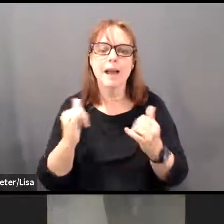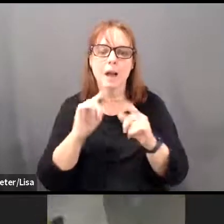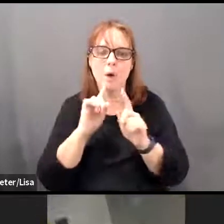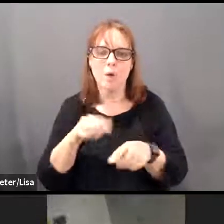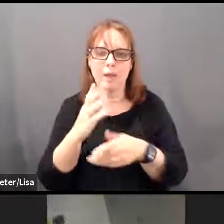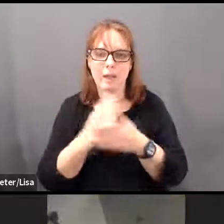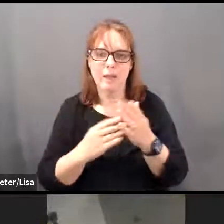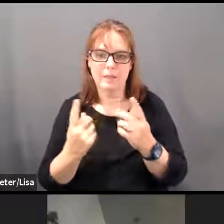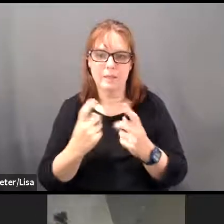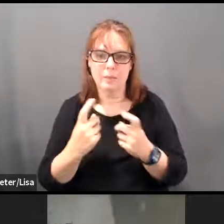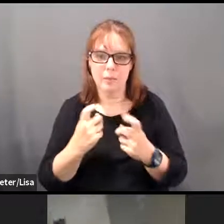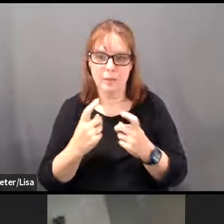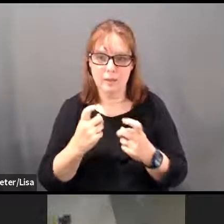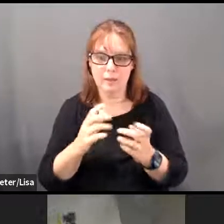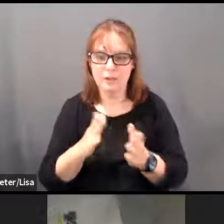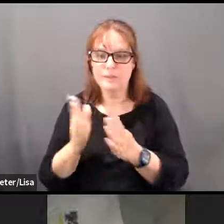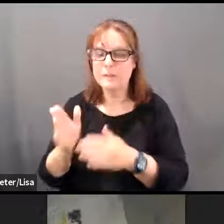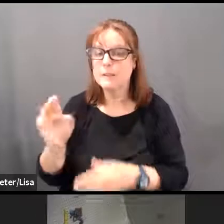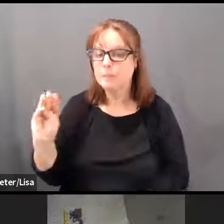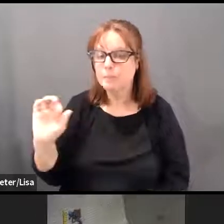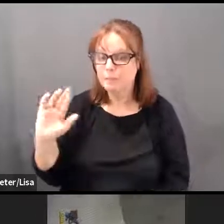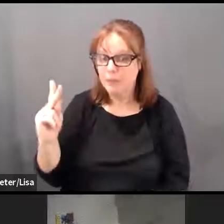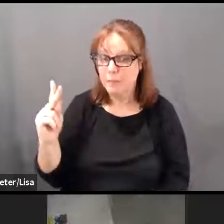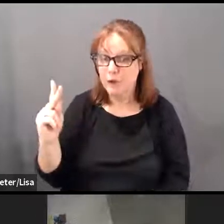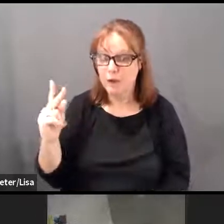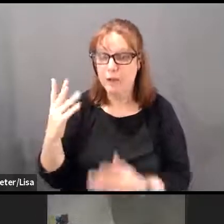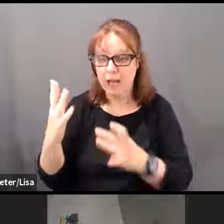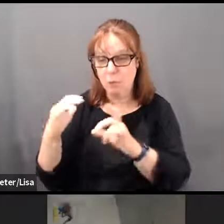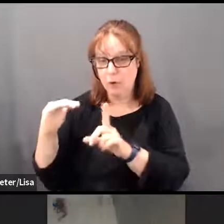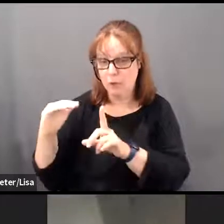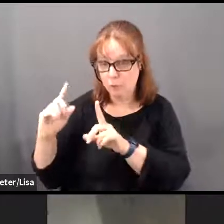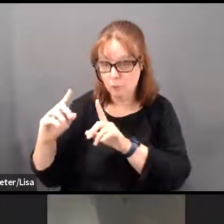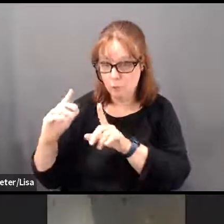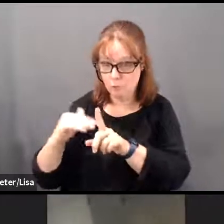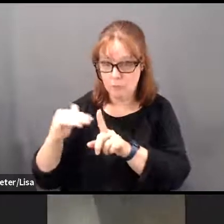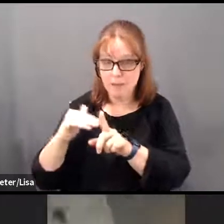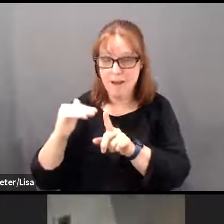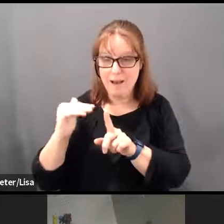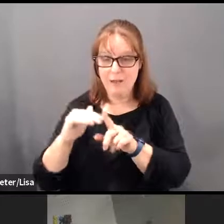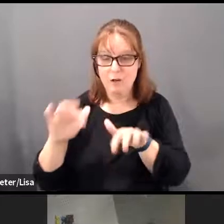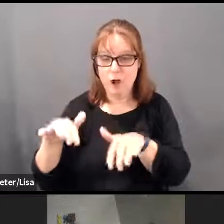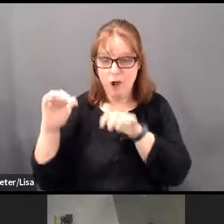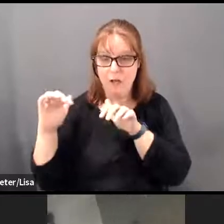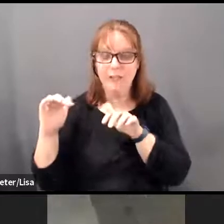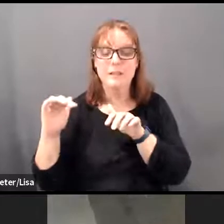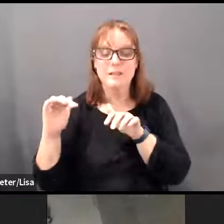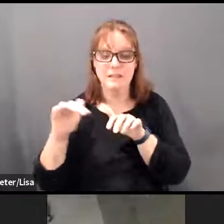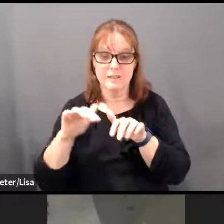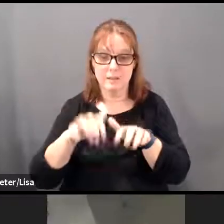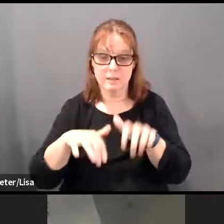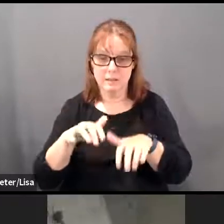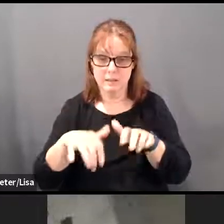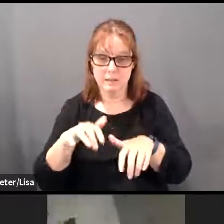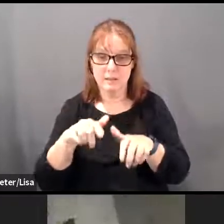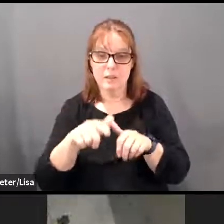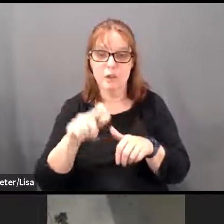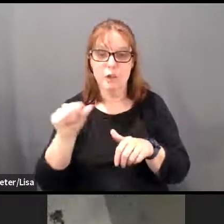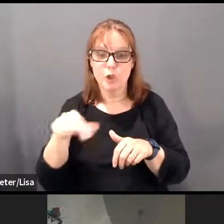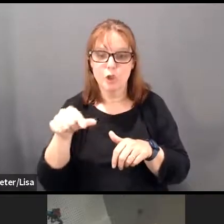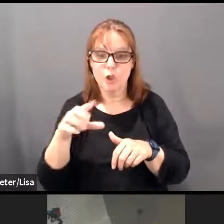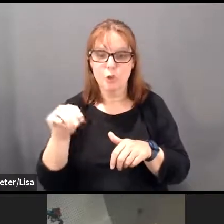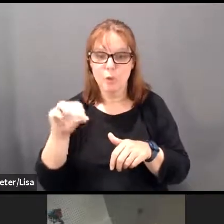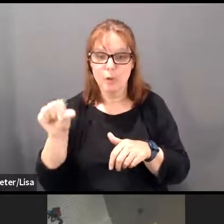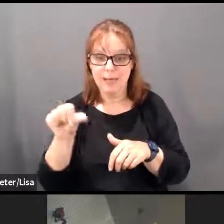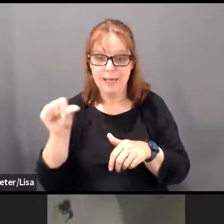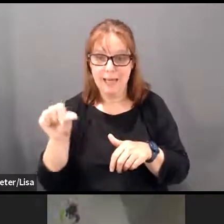Yes, very good. And I'd like to remind our audience that you can submit your questions by clicking the Q&A button. If you're with us